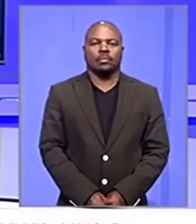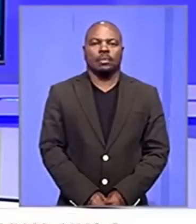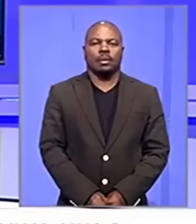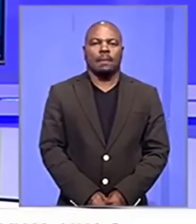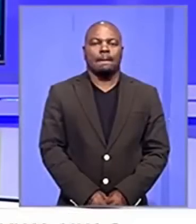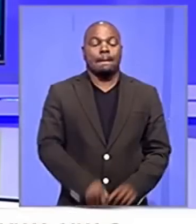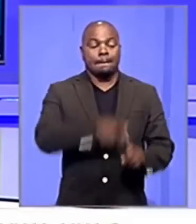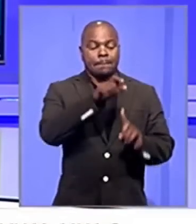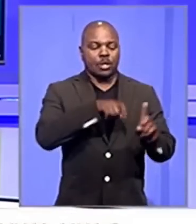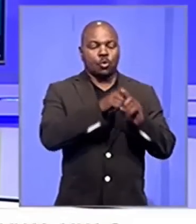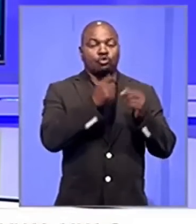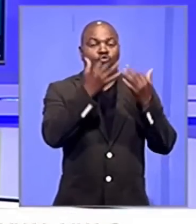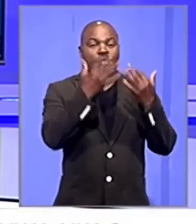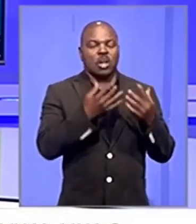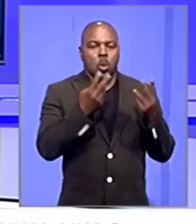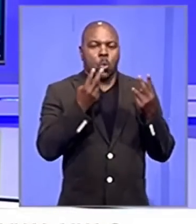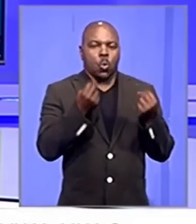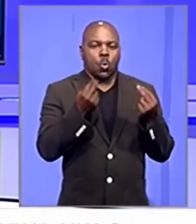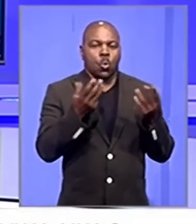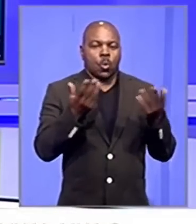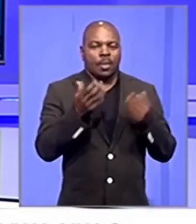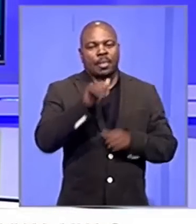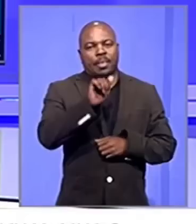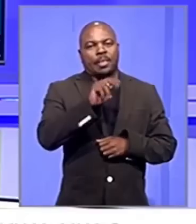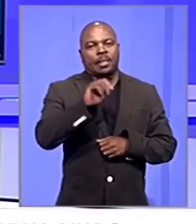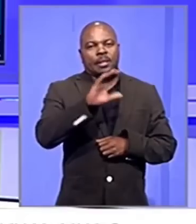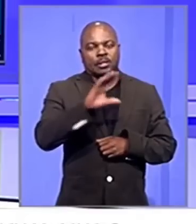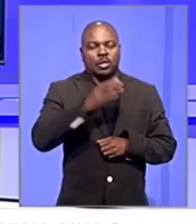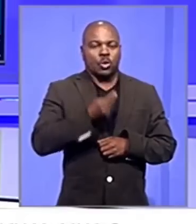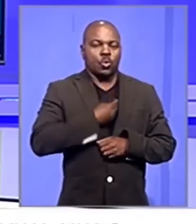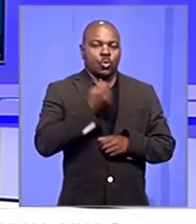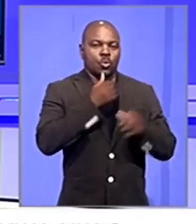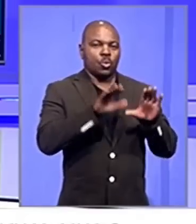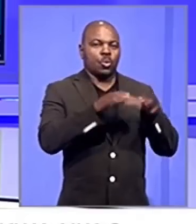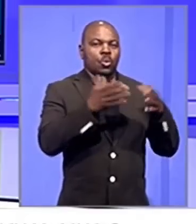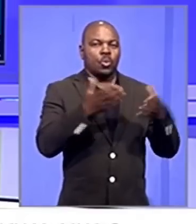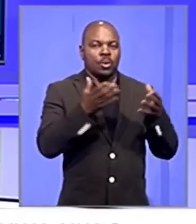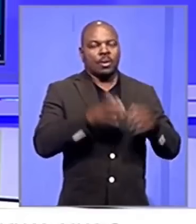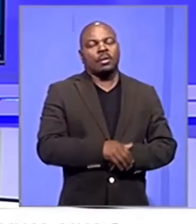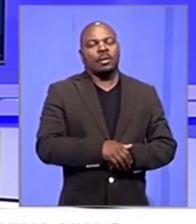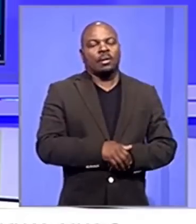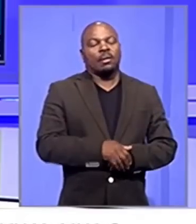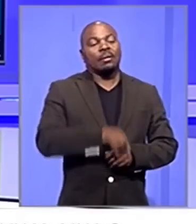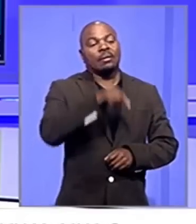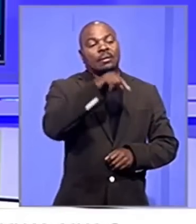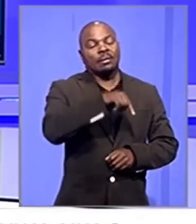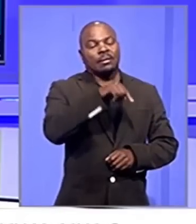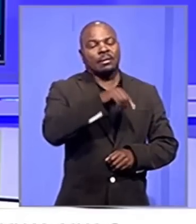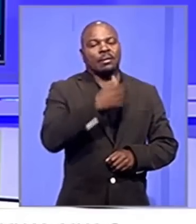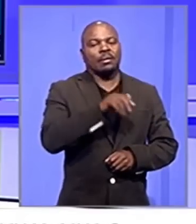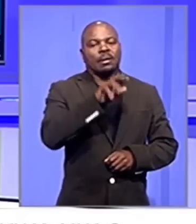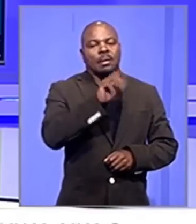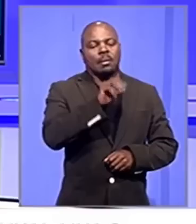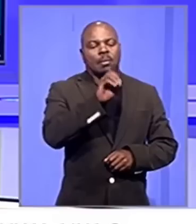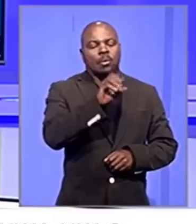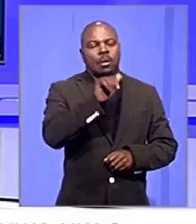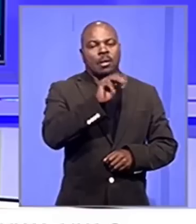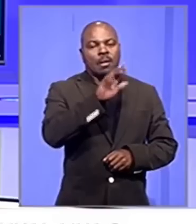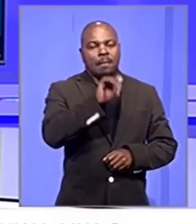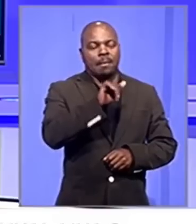Motshola matlotlo yo sa tswang go tlhophiwa wa liki ya bašwa ya ANC kwa sedikeng sa ngaka Modiri Molema kwa North West o